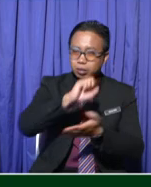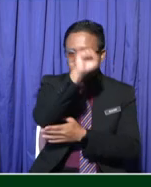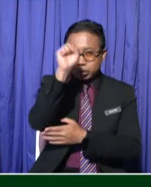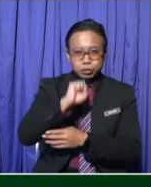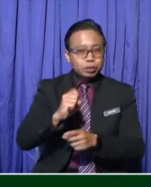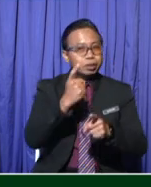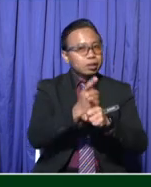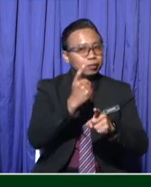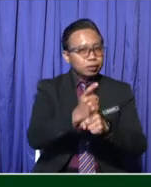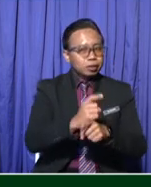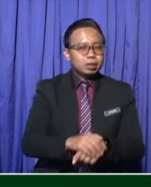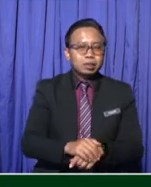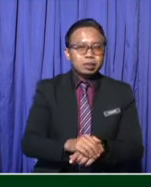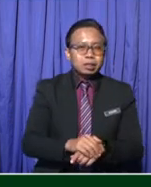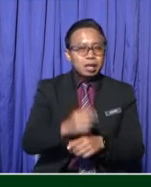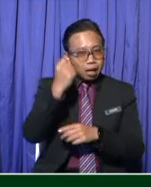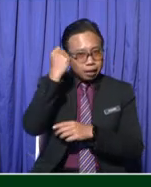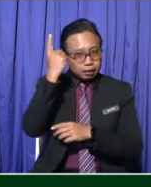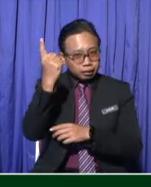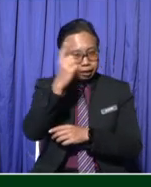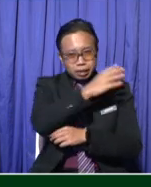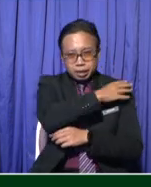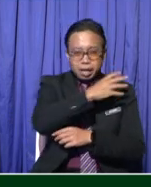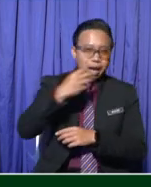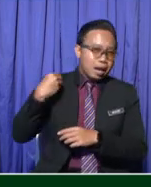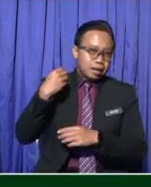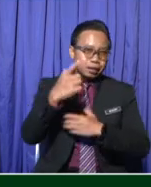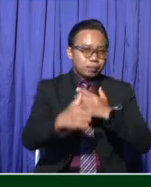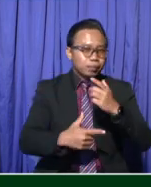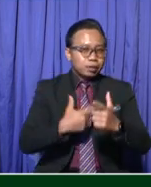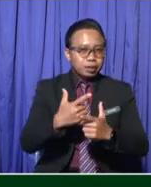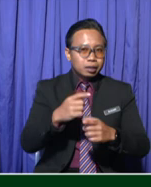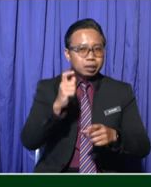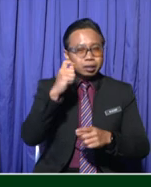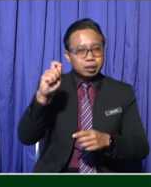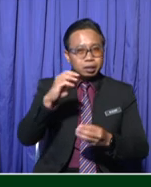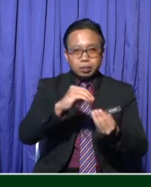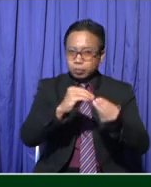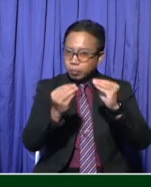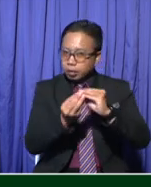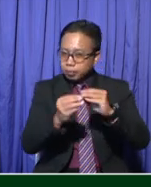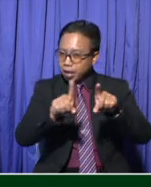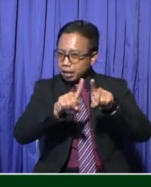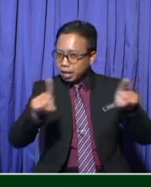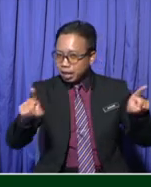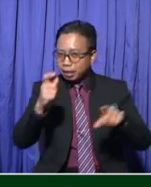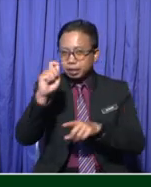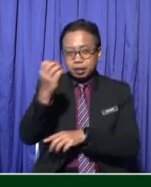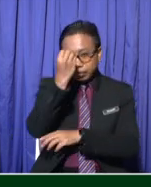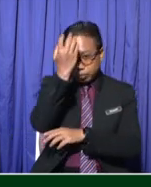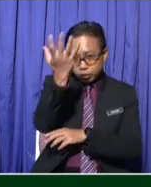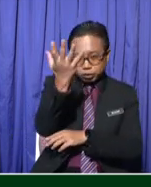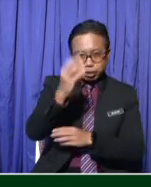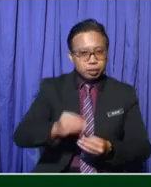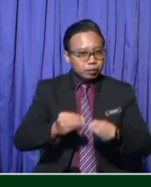carefully. Understand and interpret the problem. Underline the information given in the